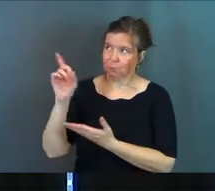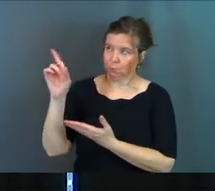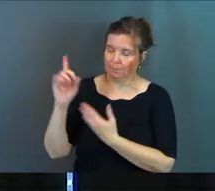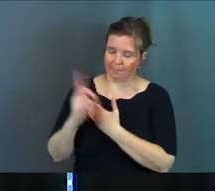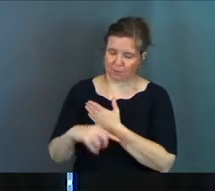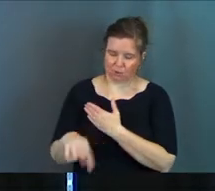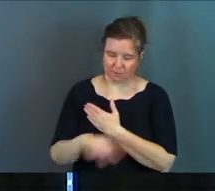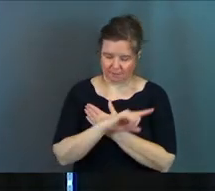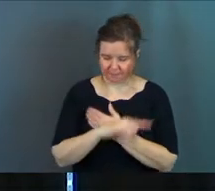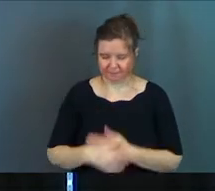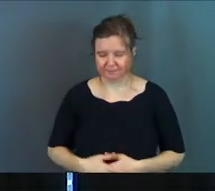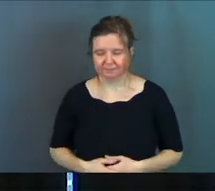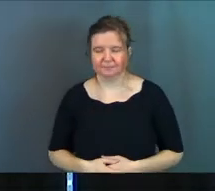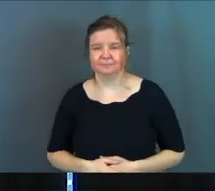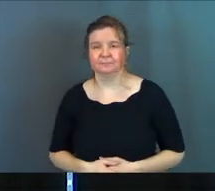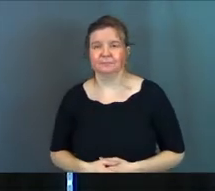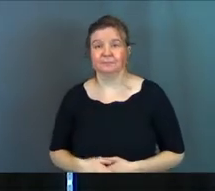them?